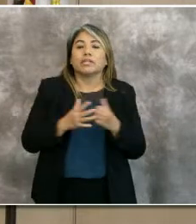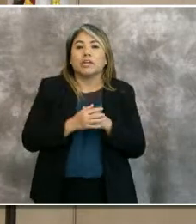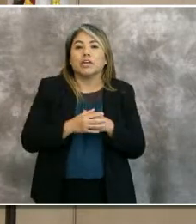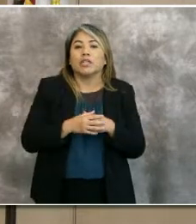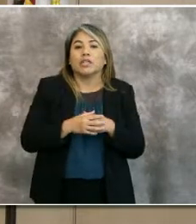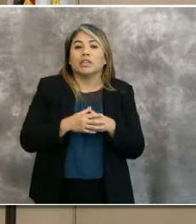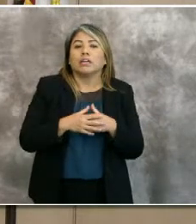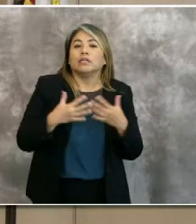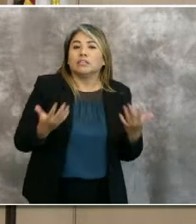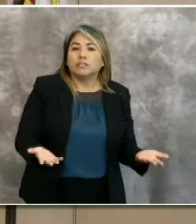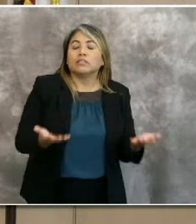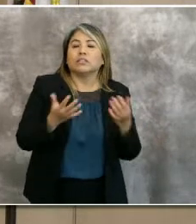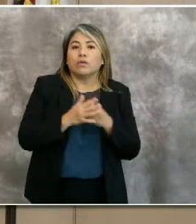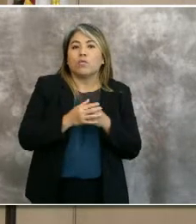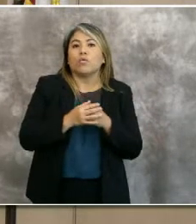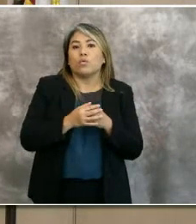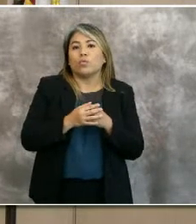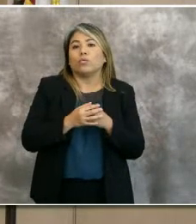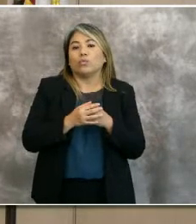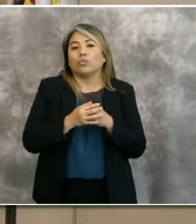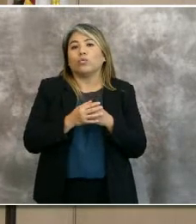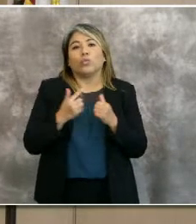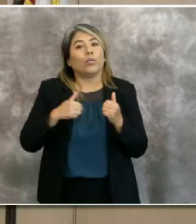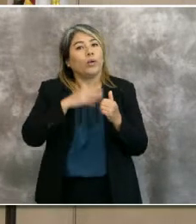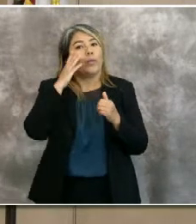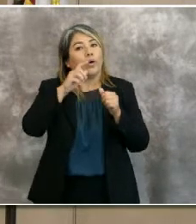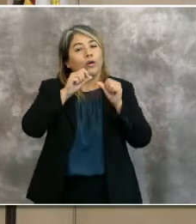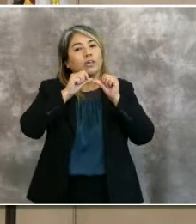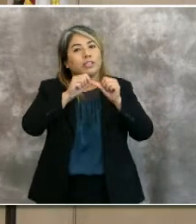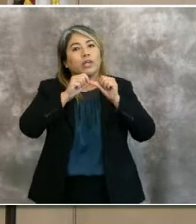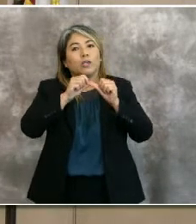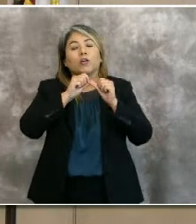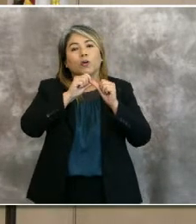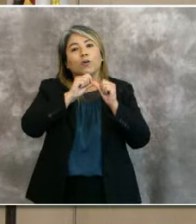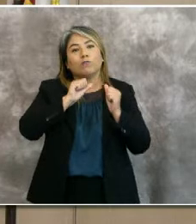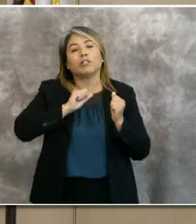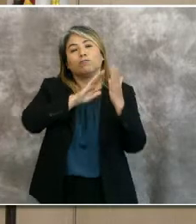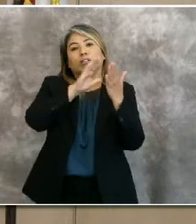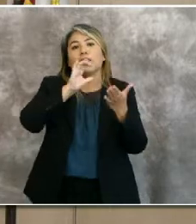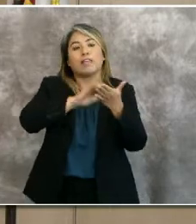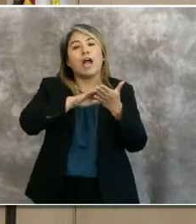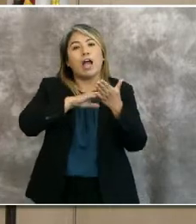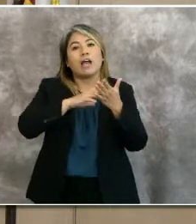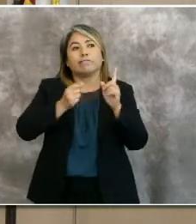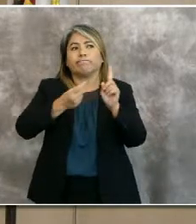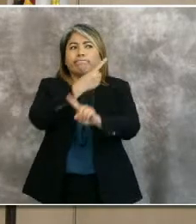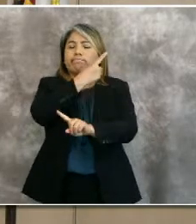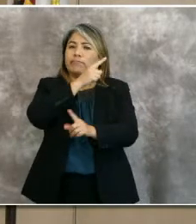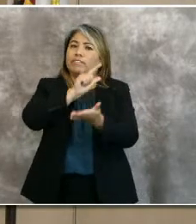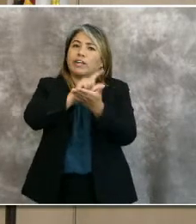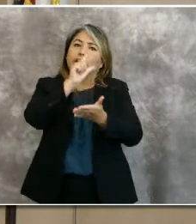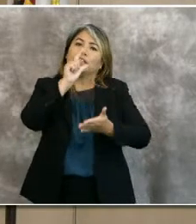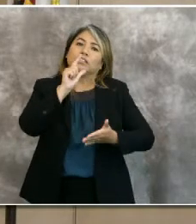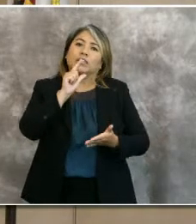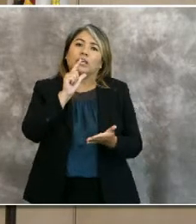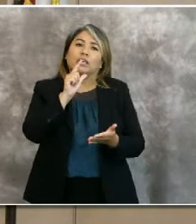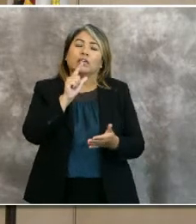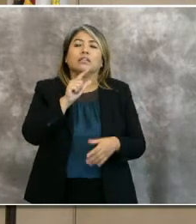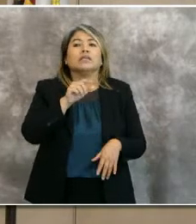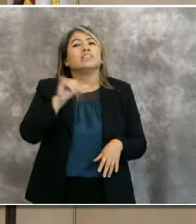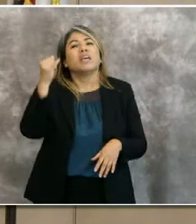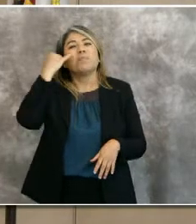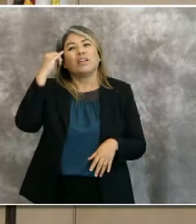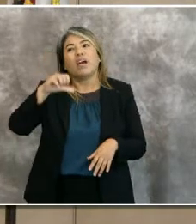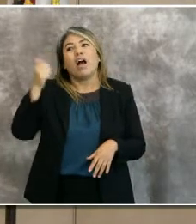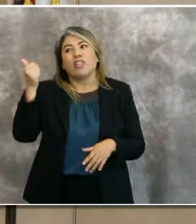So we will continue to address this egregious violation, as we have others that have